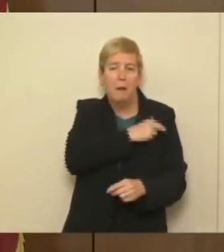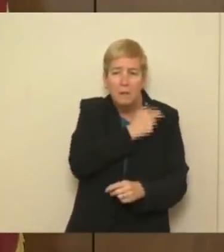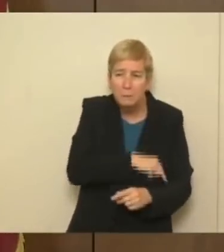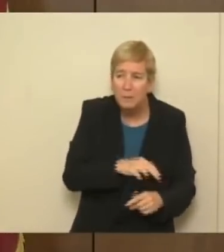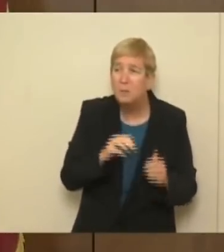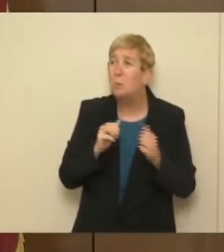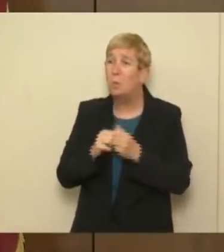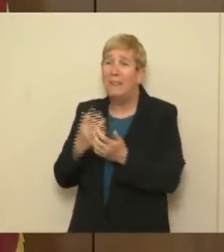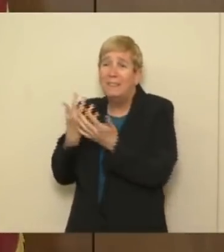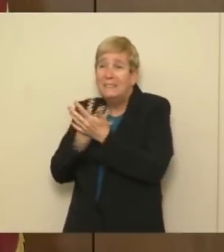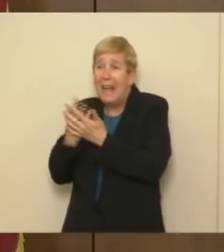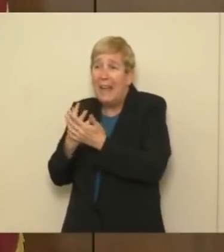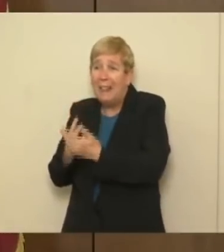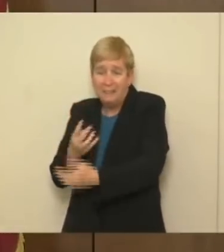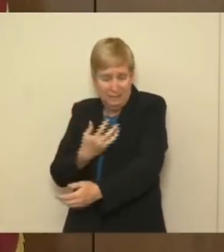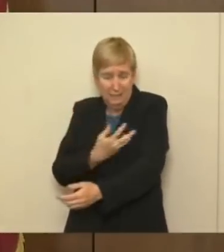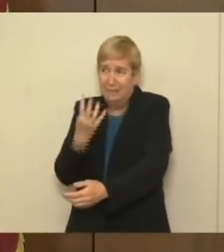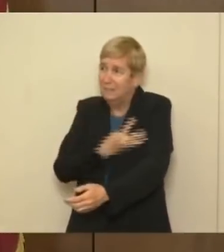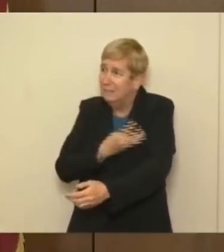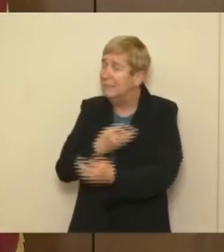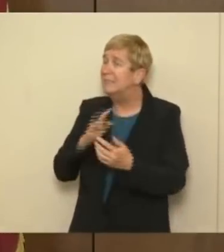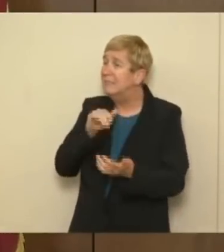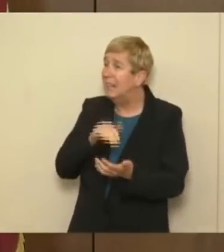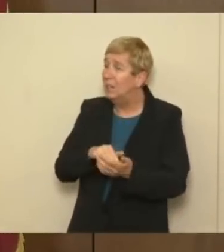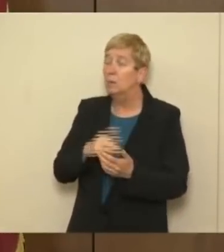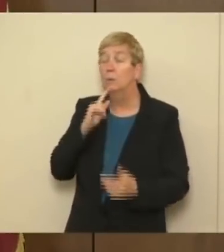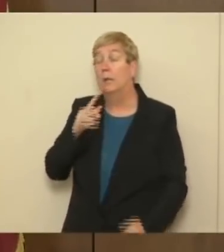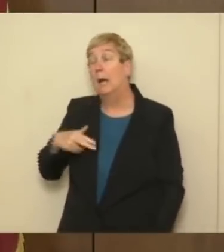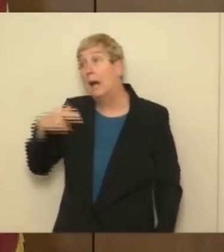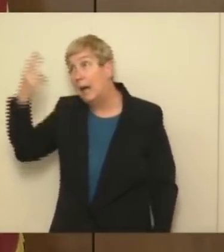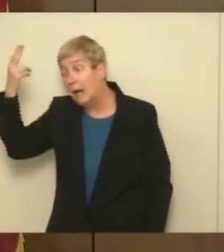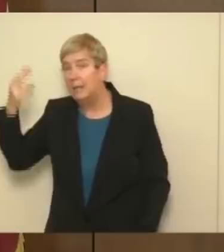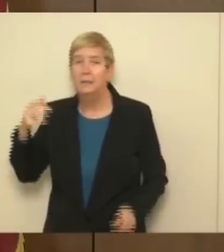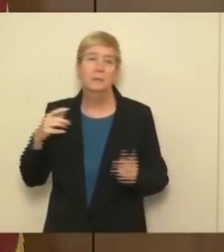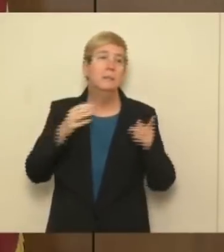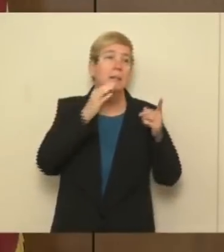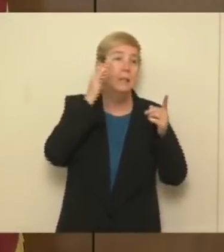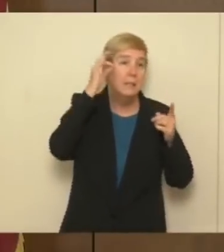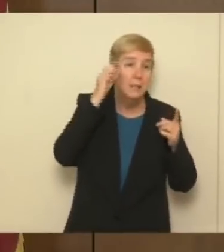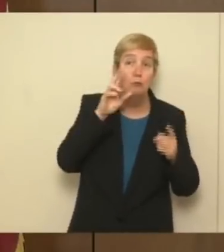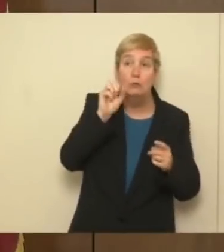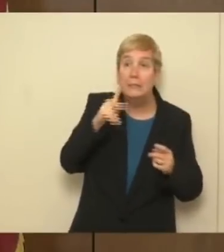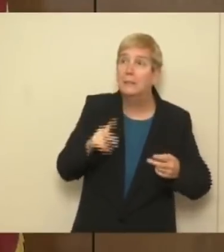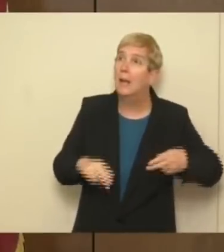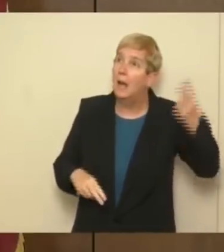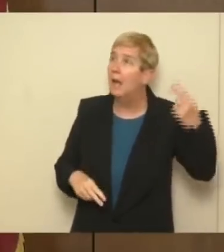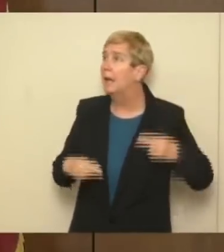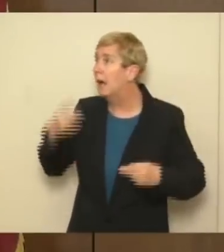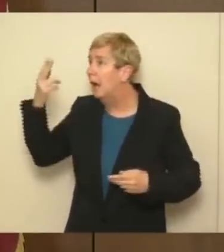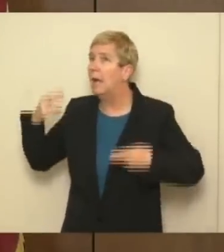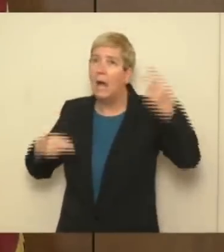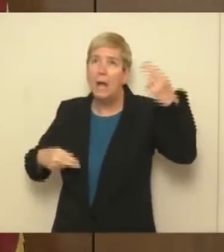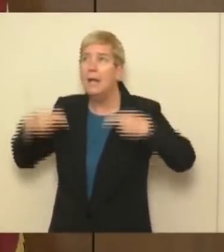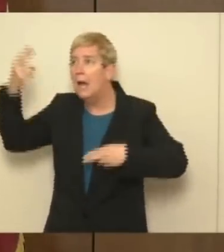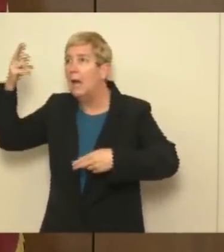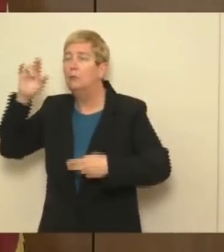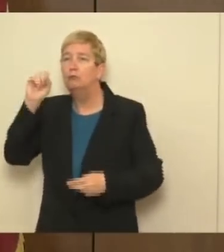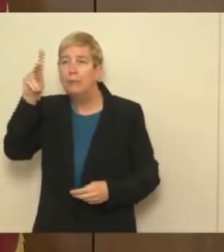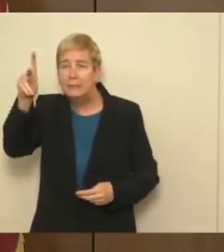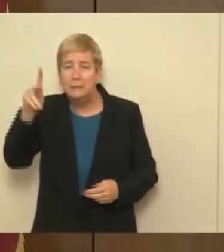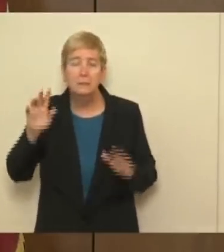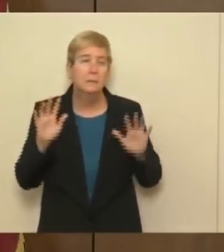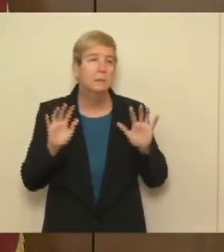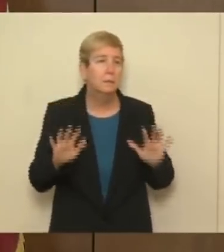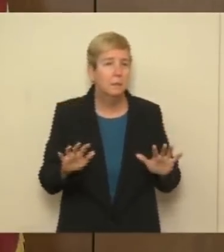dialysis centers, high. The risks are high. The risks in sovereign nations, high, high. We have a